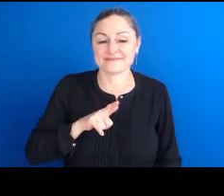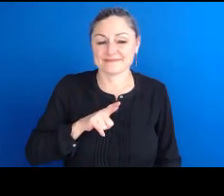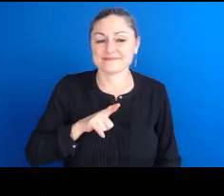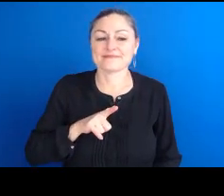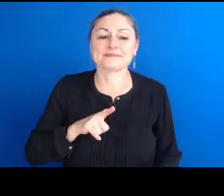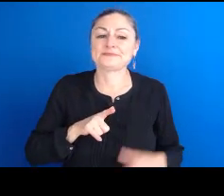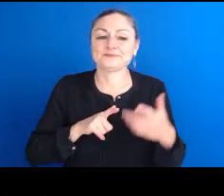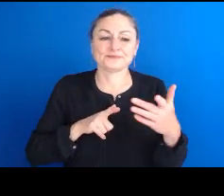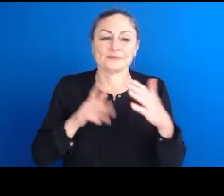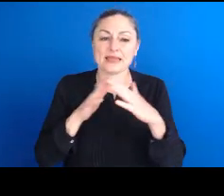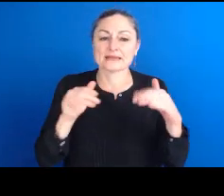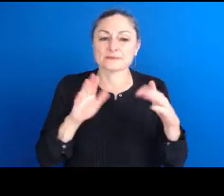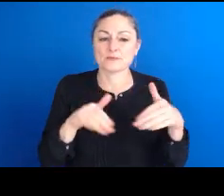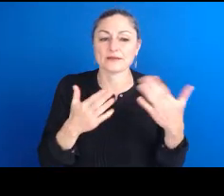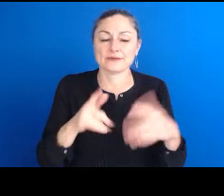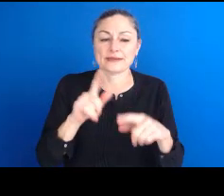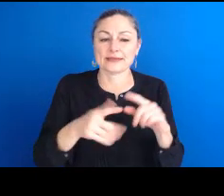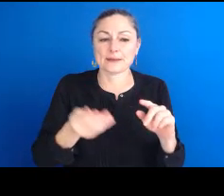along